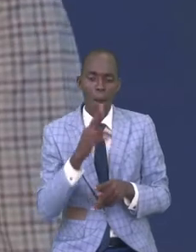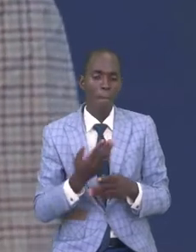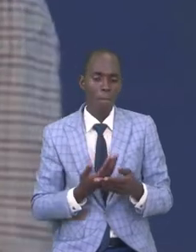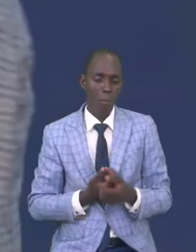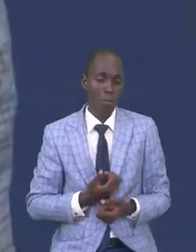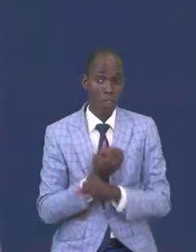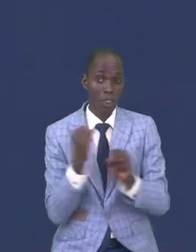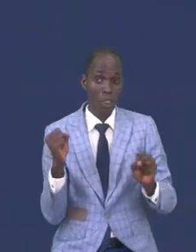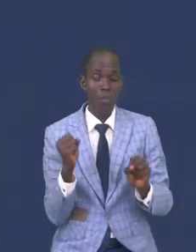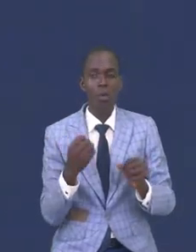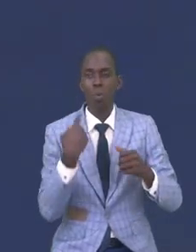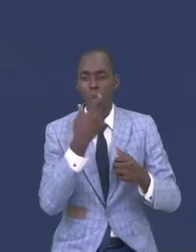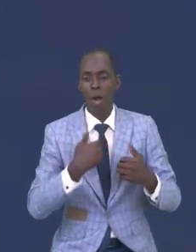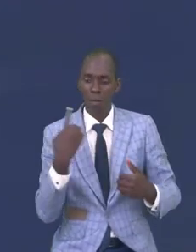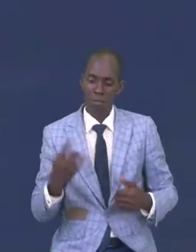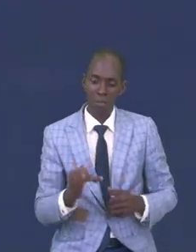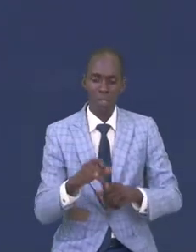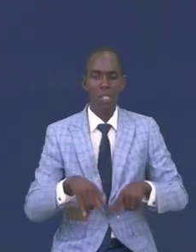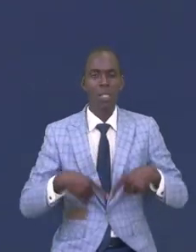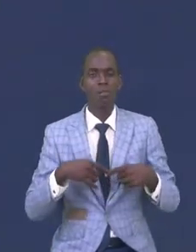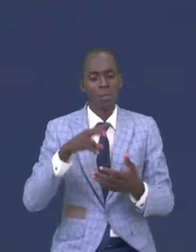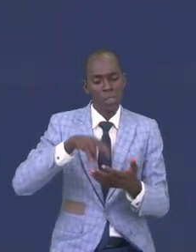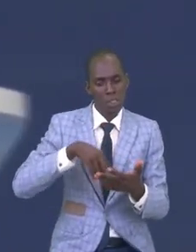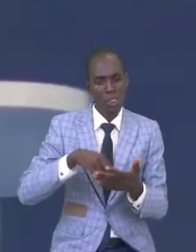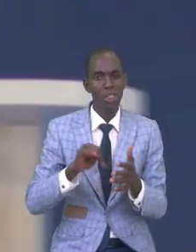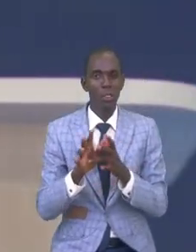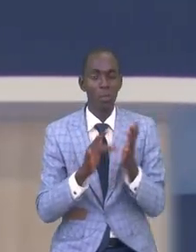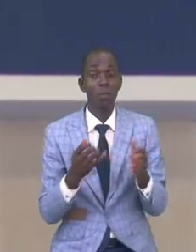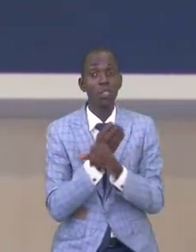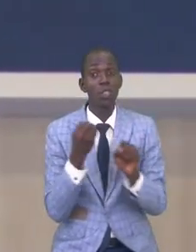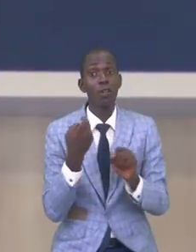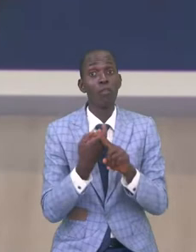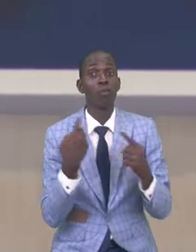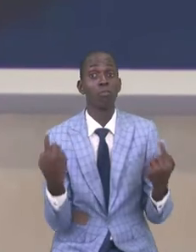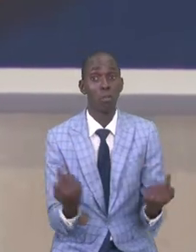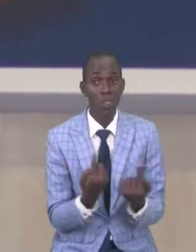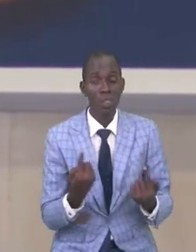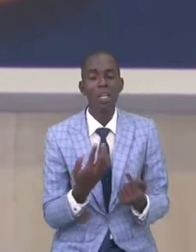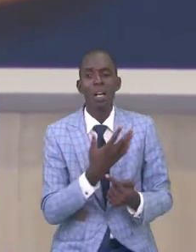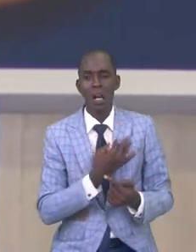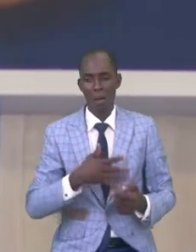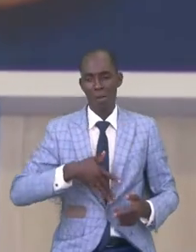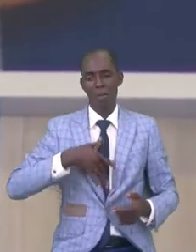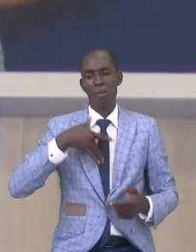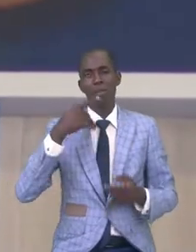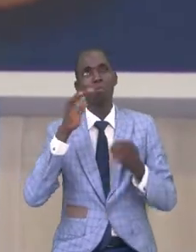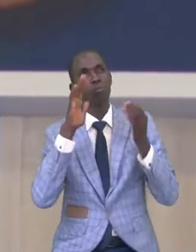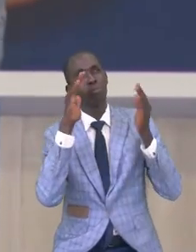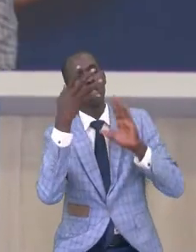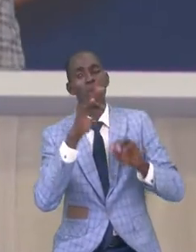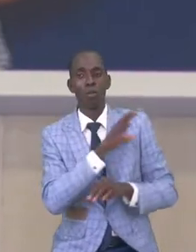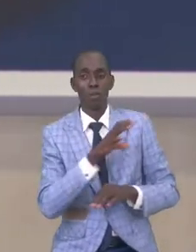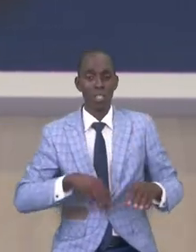eternal life. There are people, they read the Bible. There are people, they feel the presence of Christ in